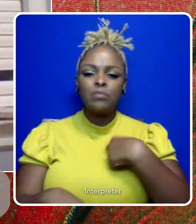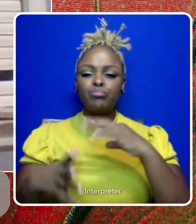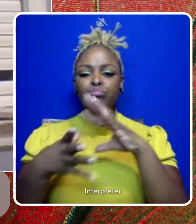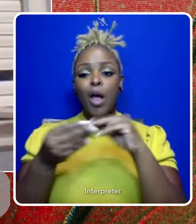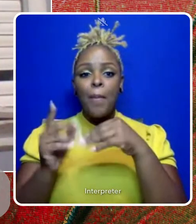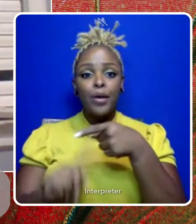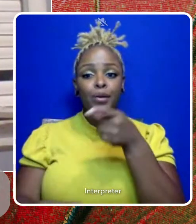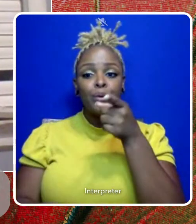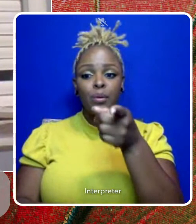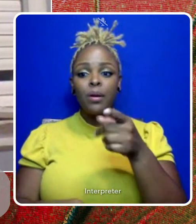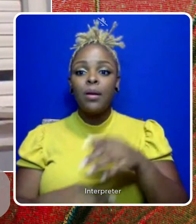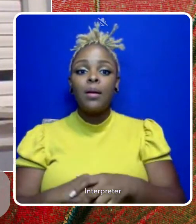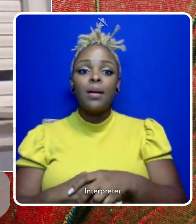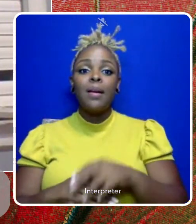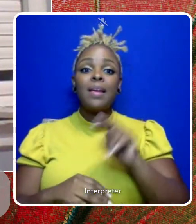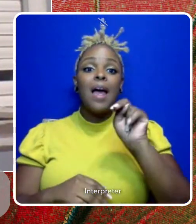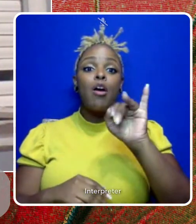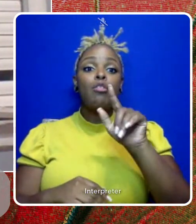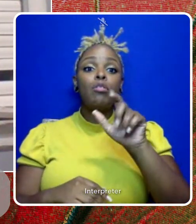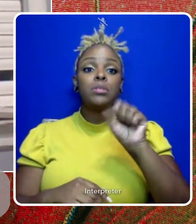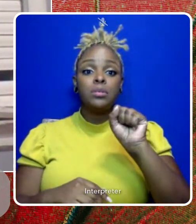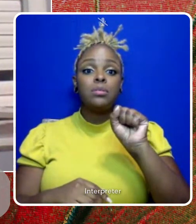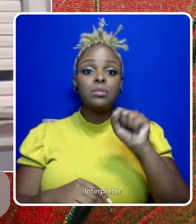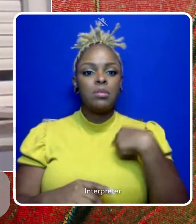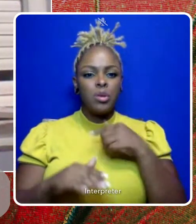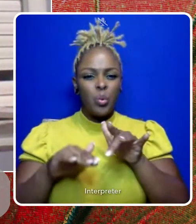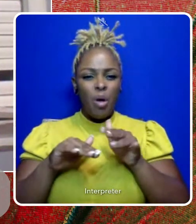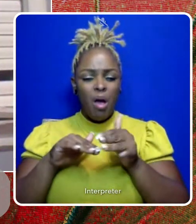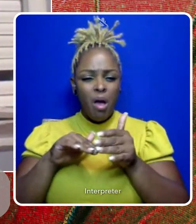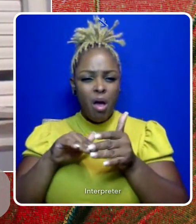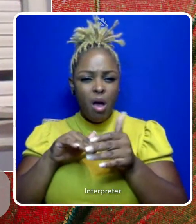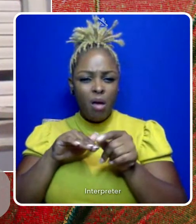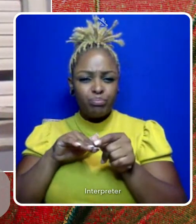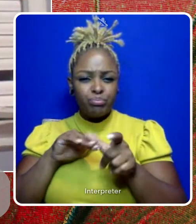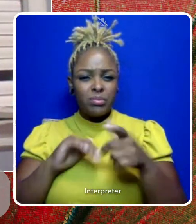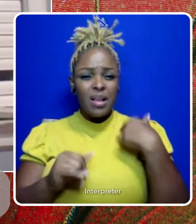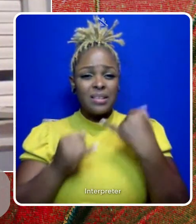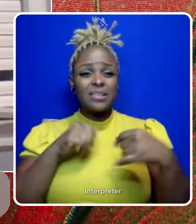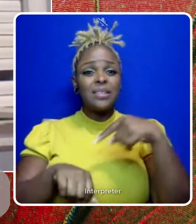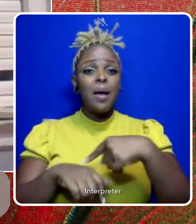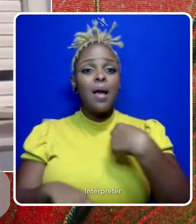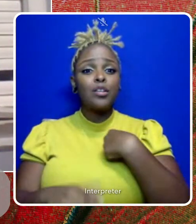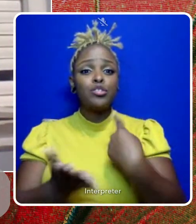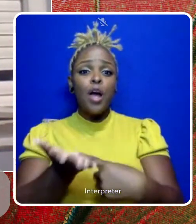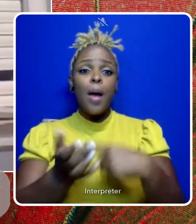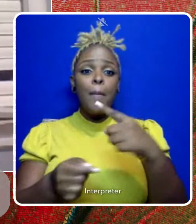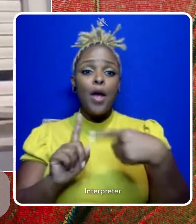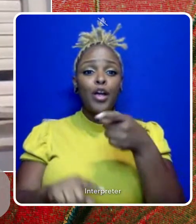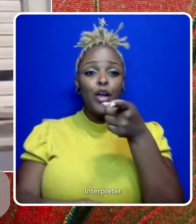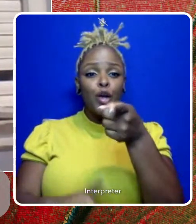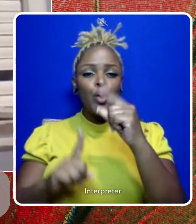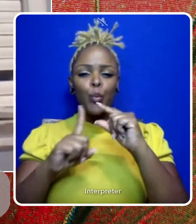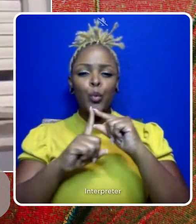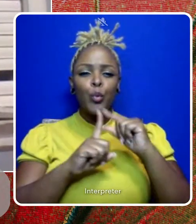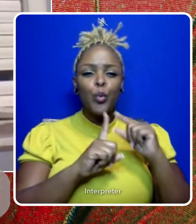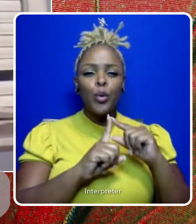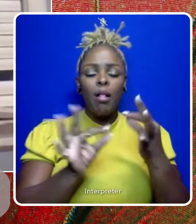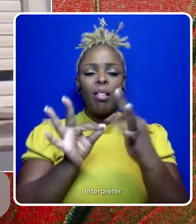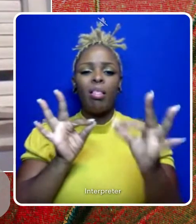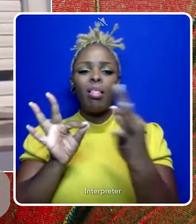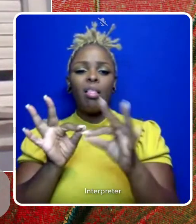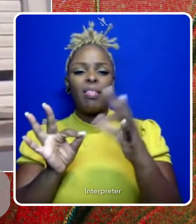make me look you in the eyes. This is the last time I mention your breath, that smelled of rotting flesh and decay 2 inches away as you spit curses